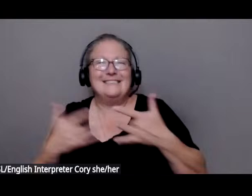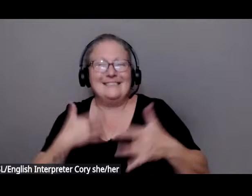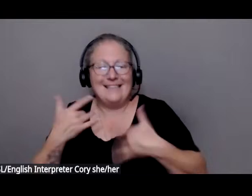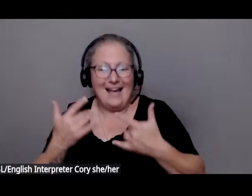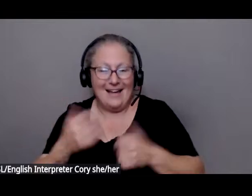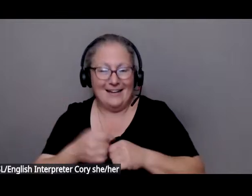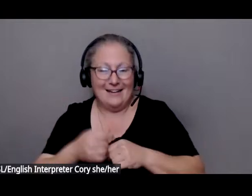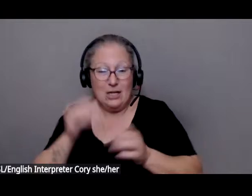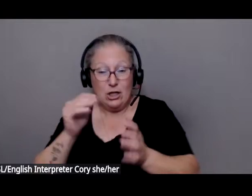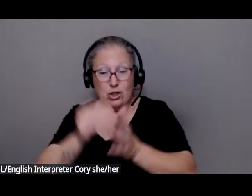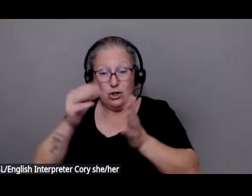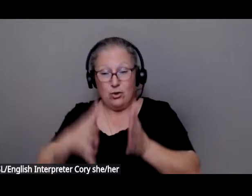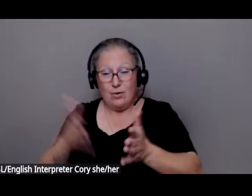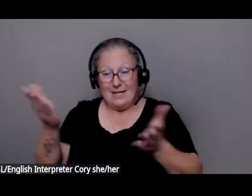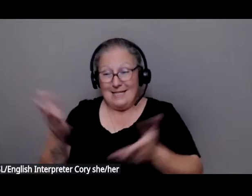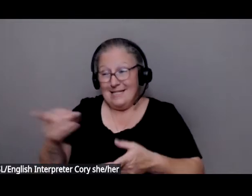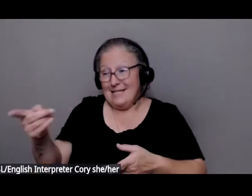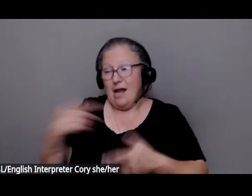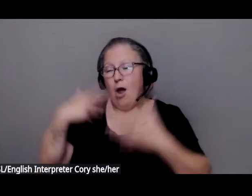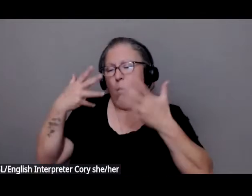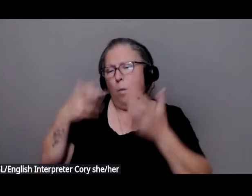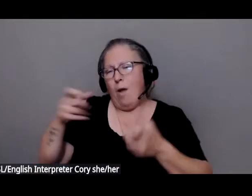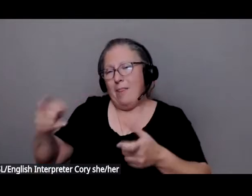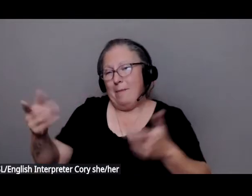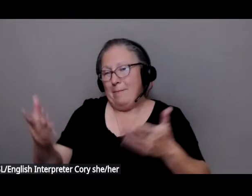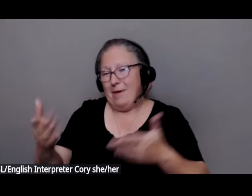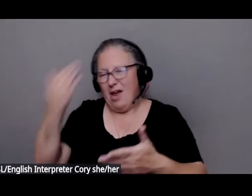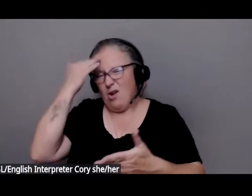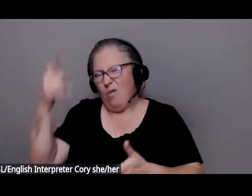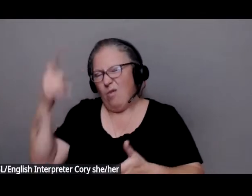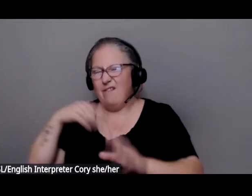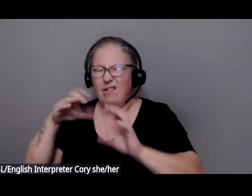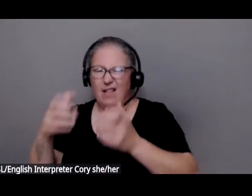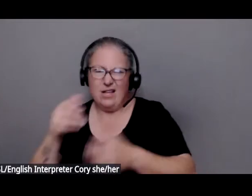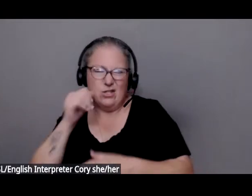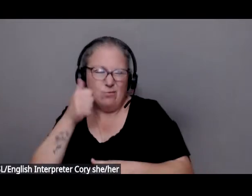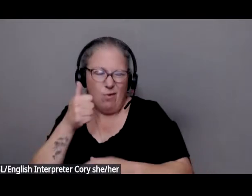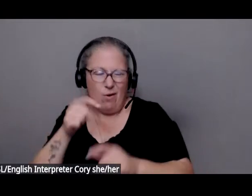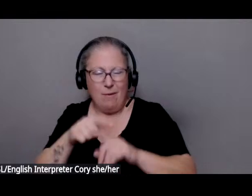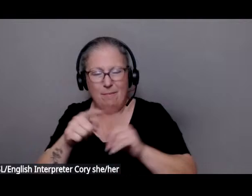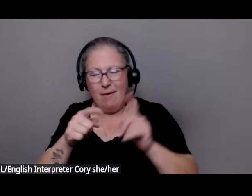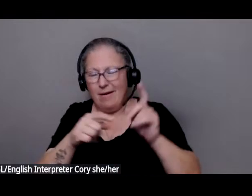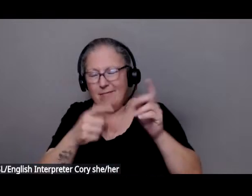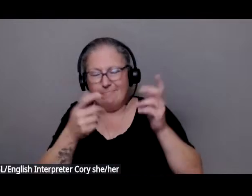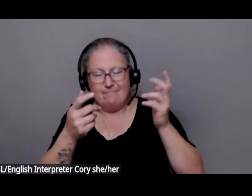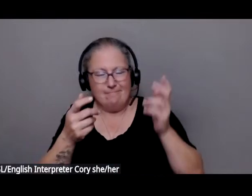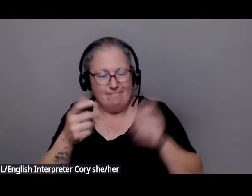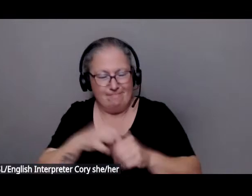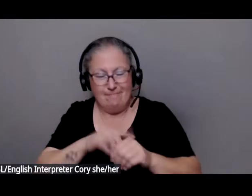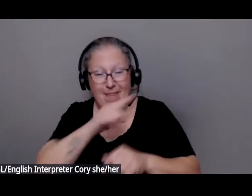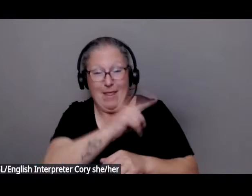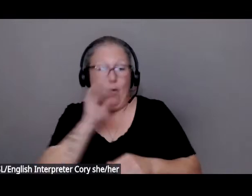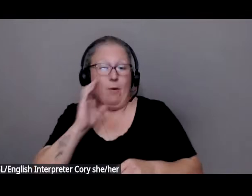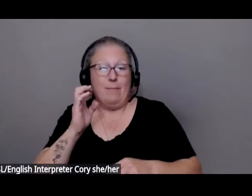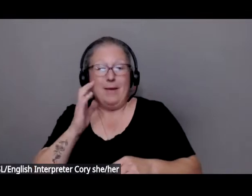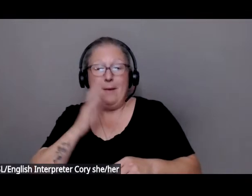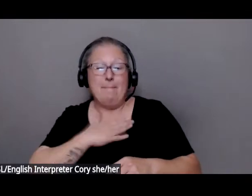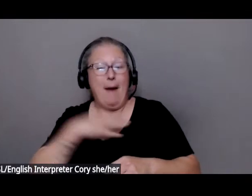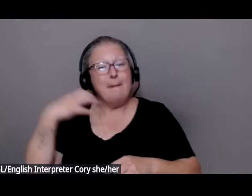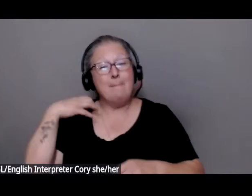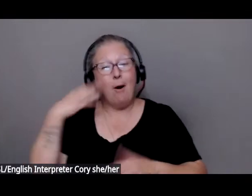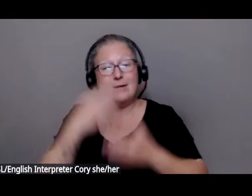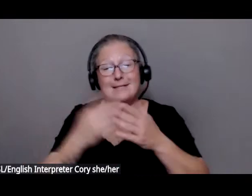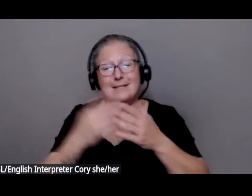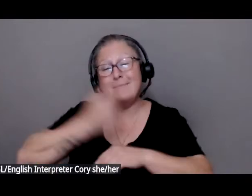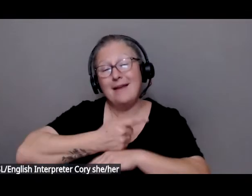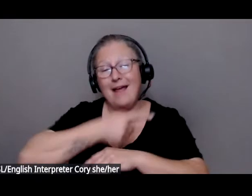The students over here, I wanted them to be here. I know they have class tomorrow, but they're gonna be my boss one day. They're